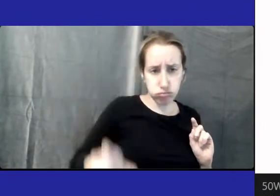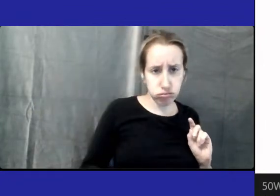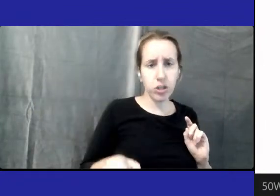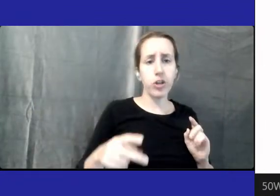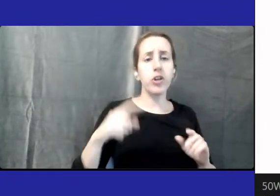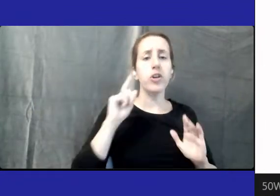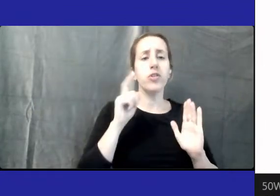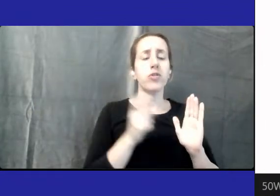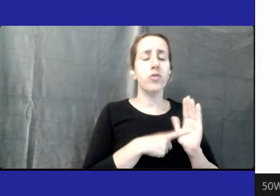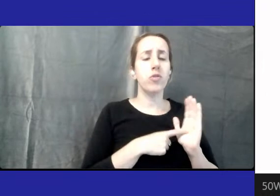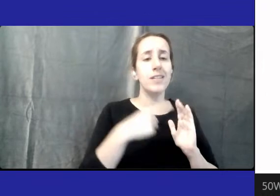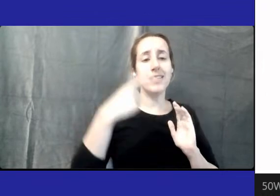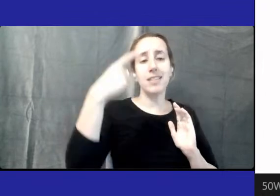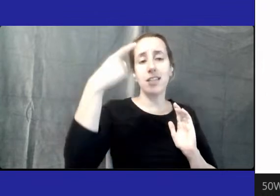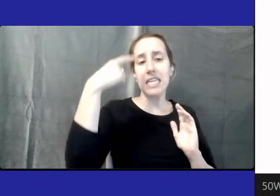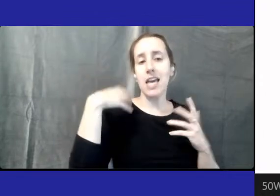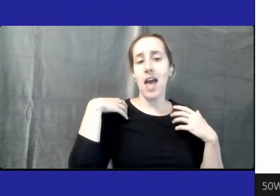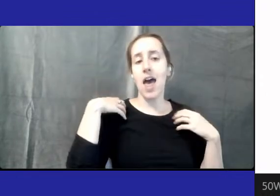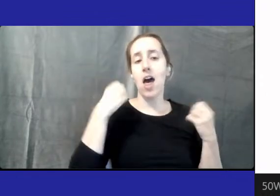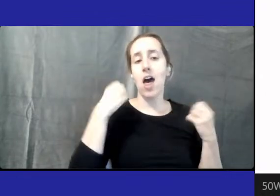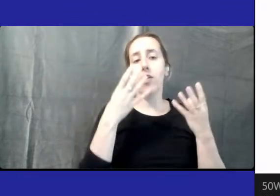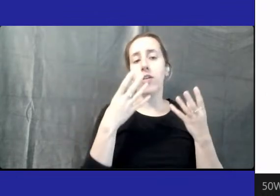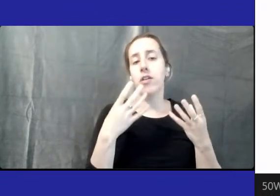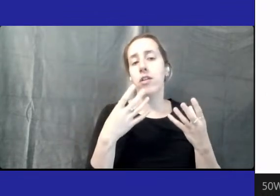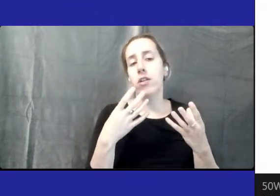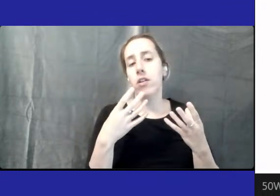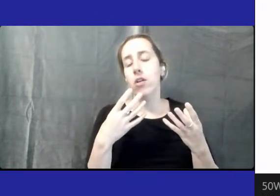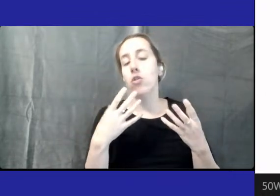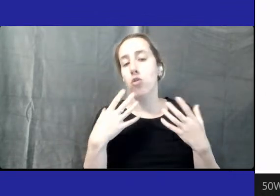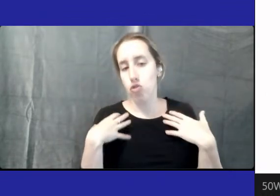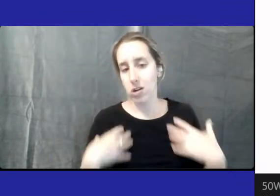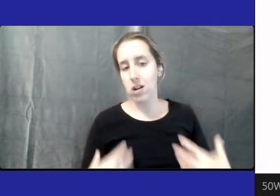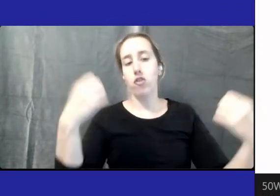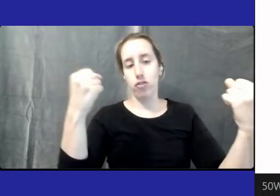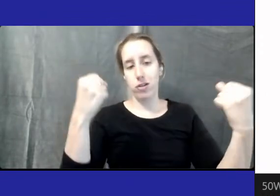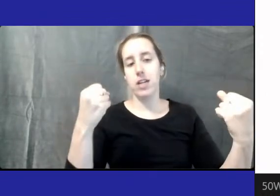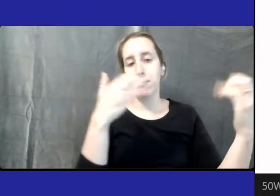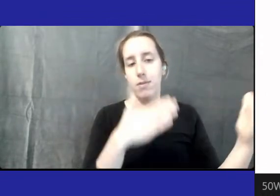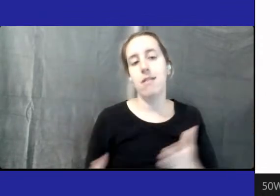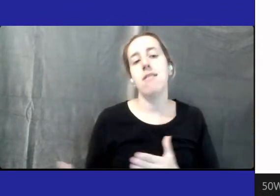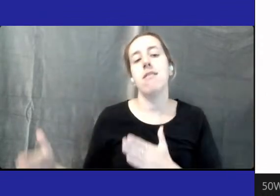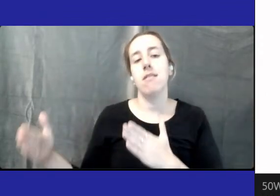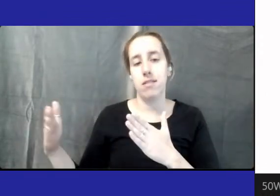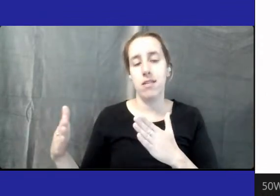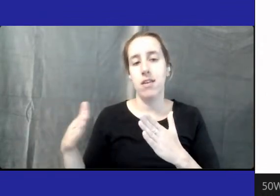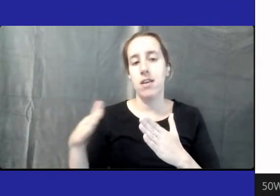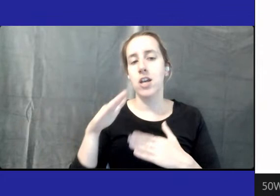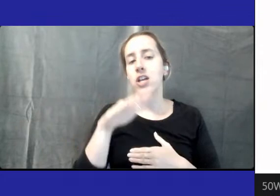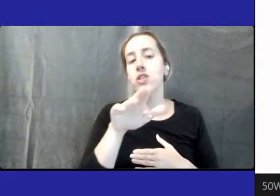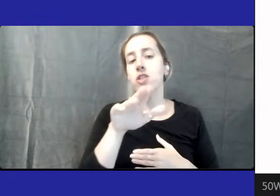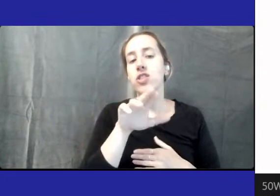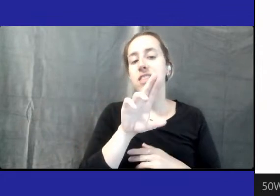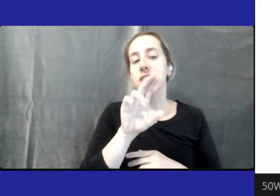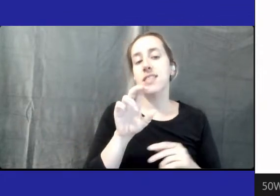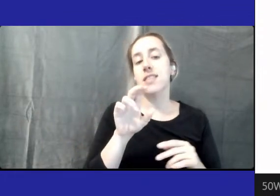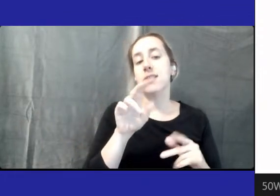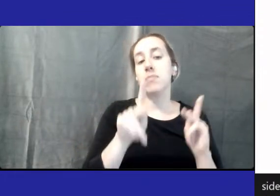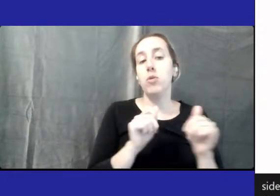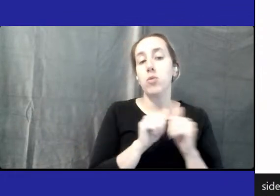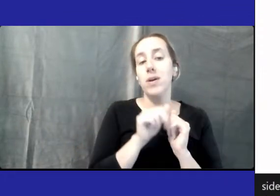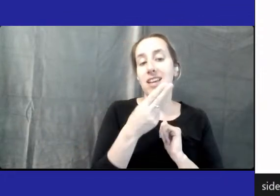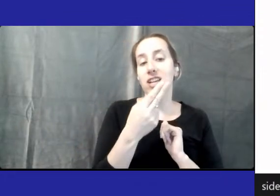mental illness, and the HIV SNP with much lower rates of recertification. The reason for that is